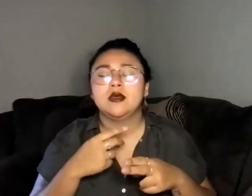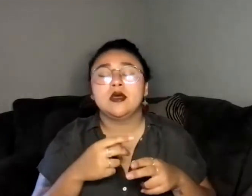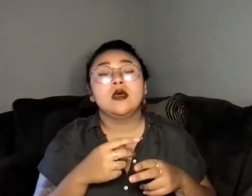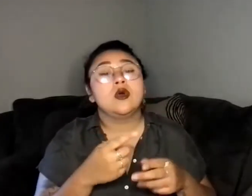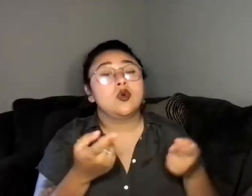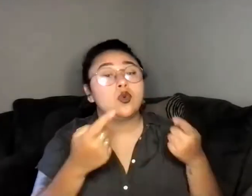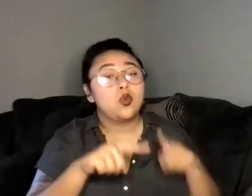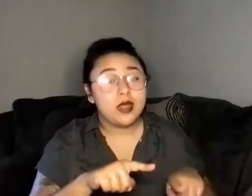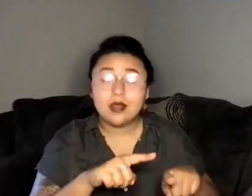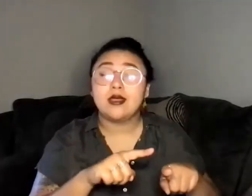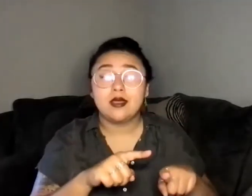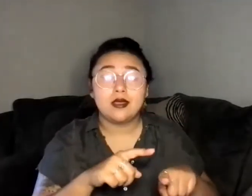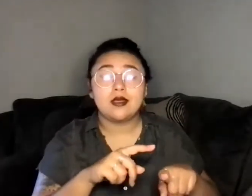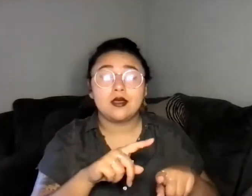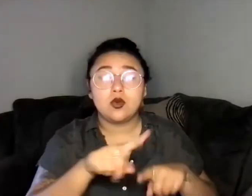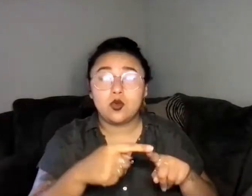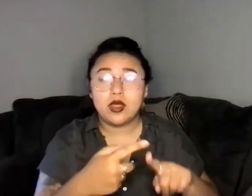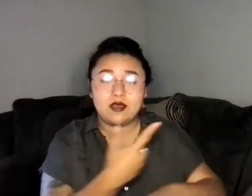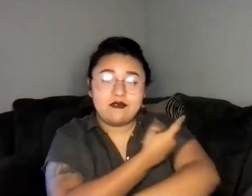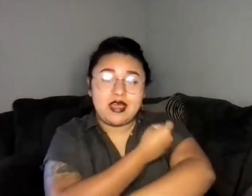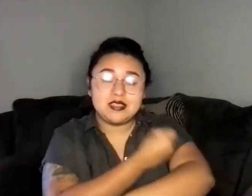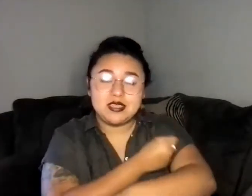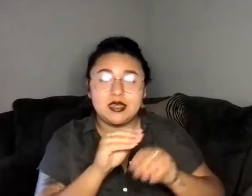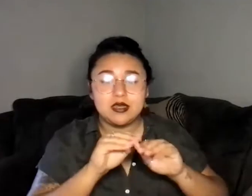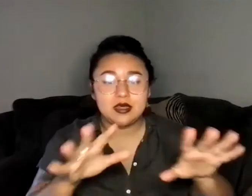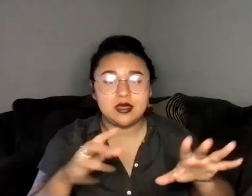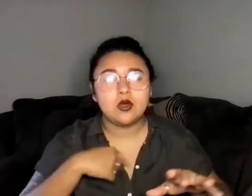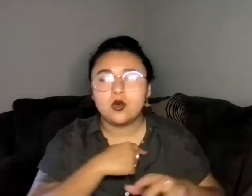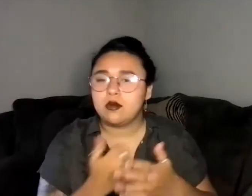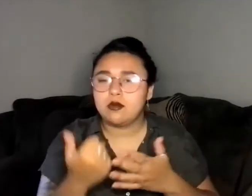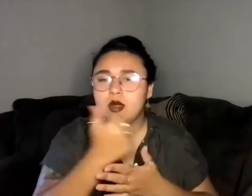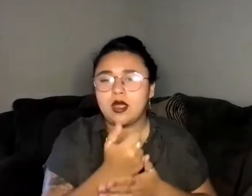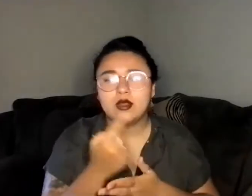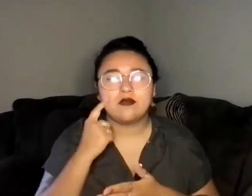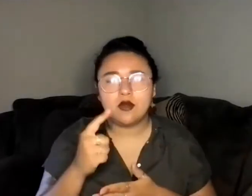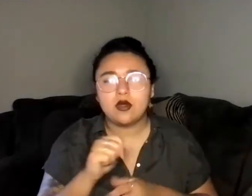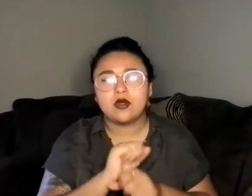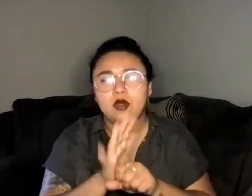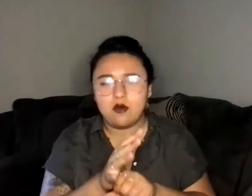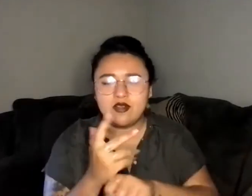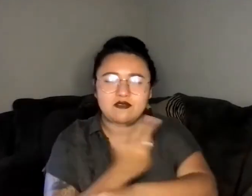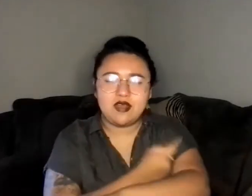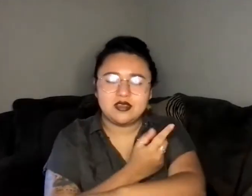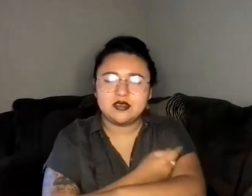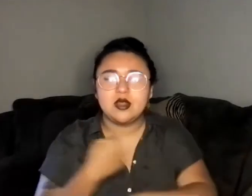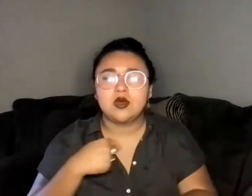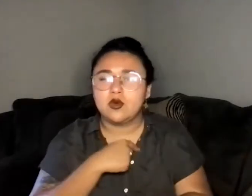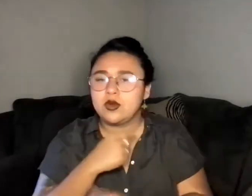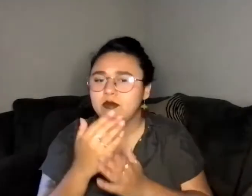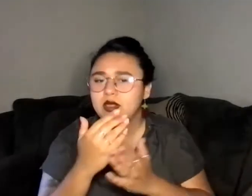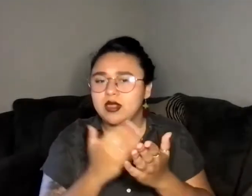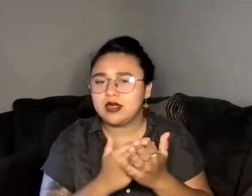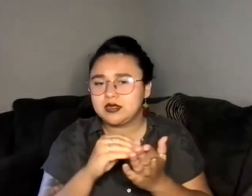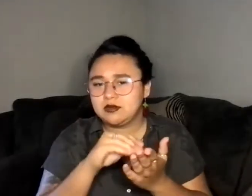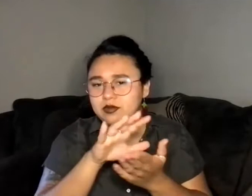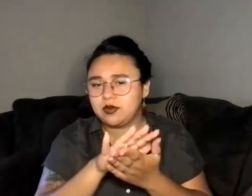get priority for the COVID vaccine as we were, being listed by the